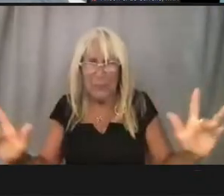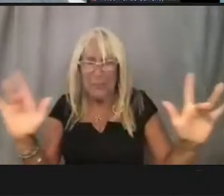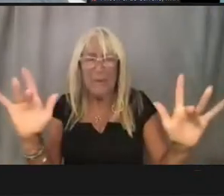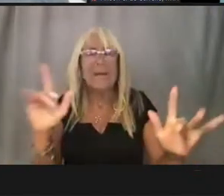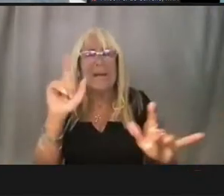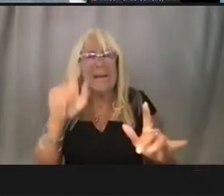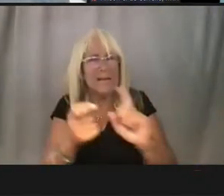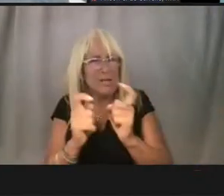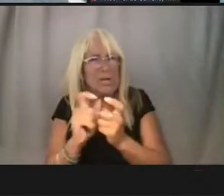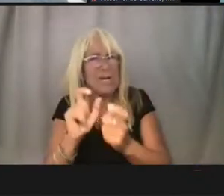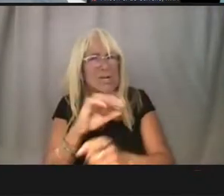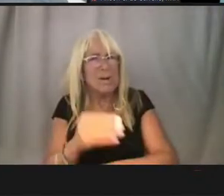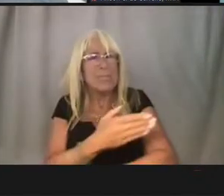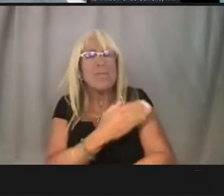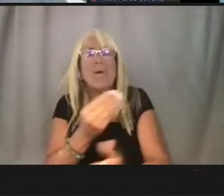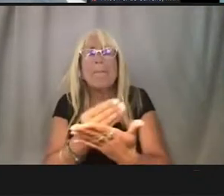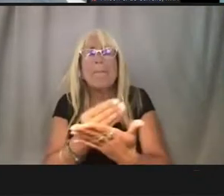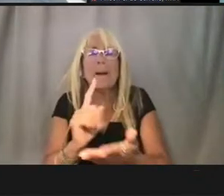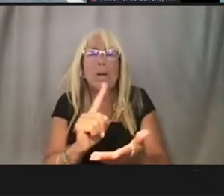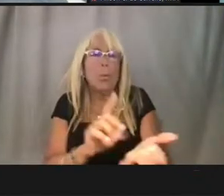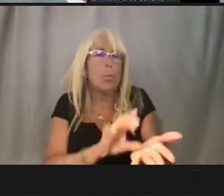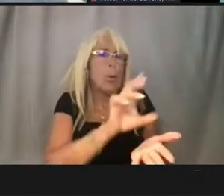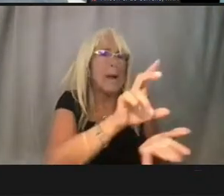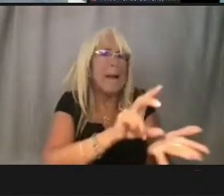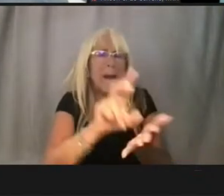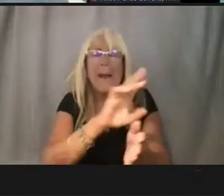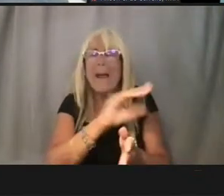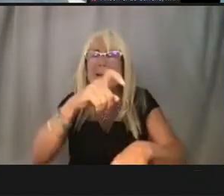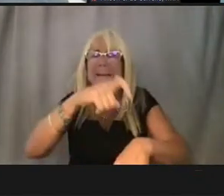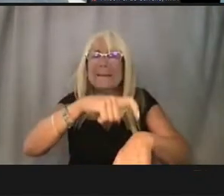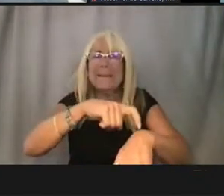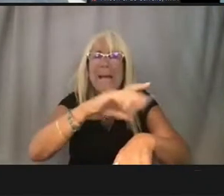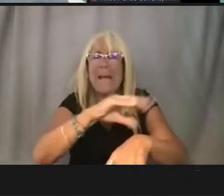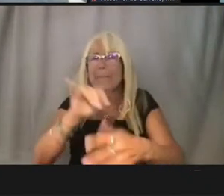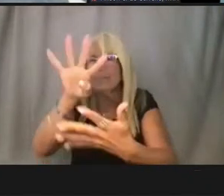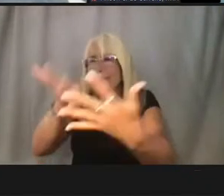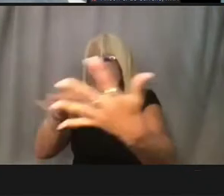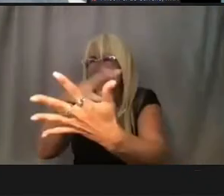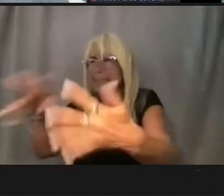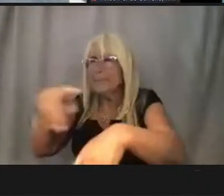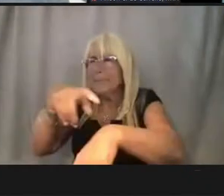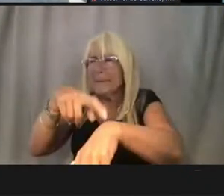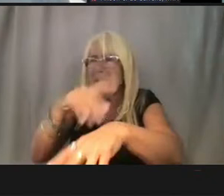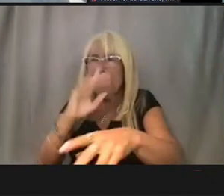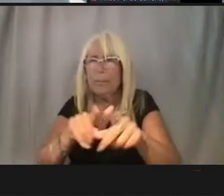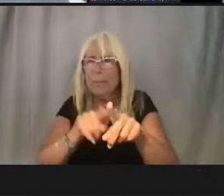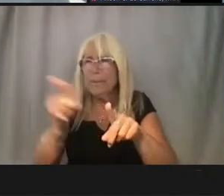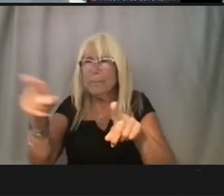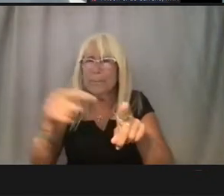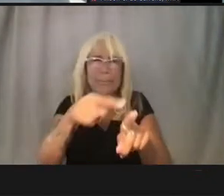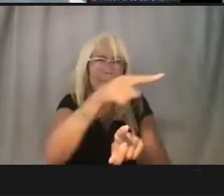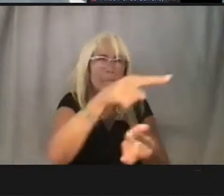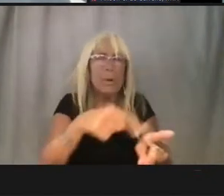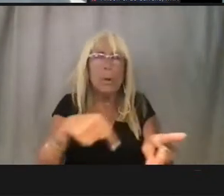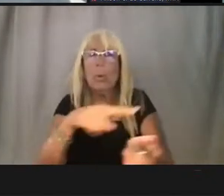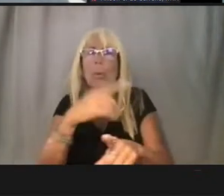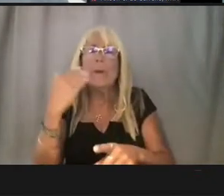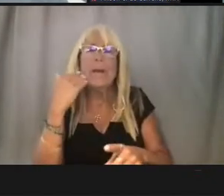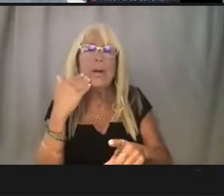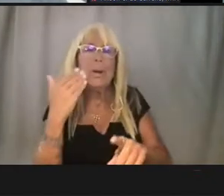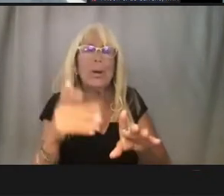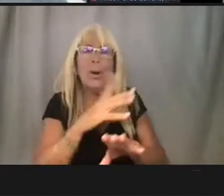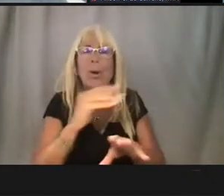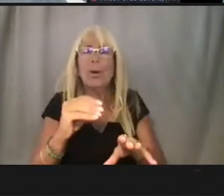where is that money going and what are the plans and timelines from the past experience we know the mitigation plans to add